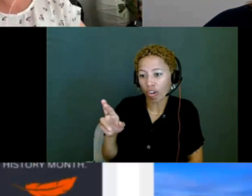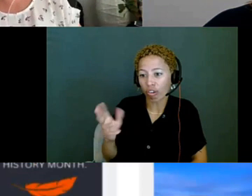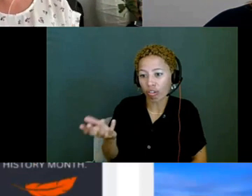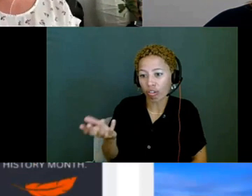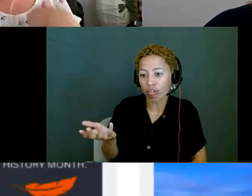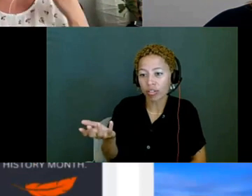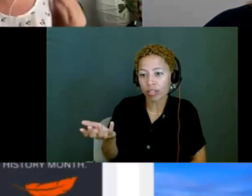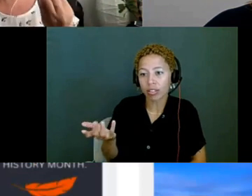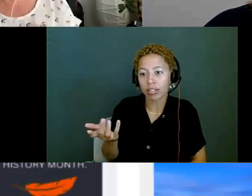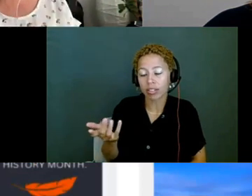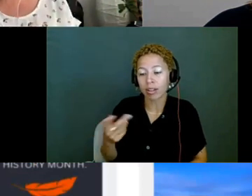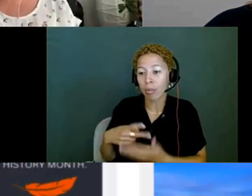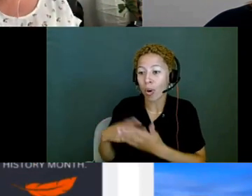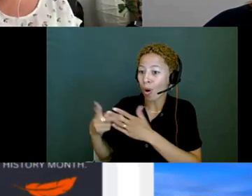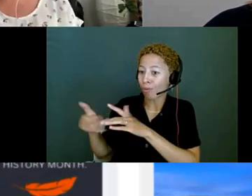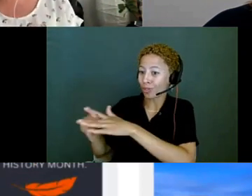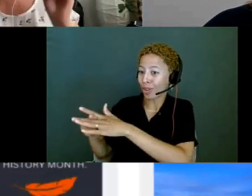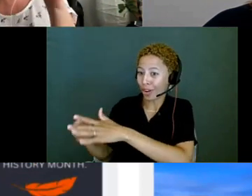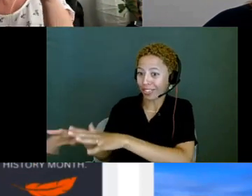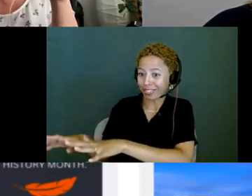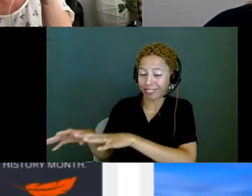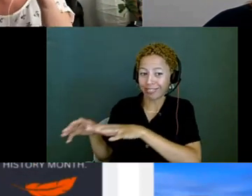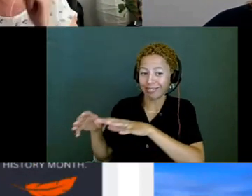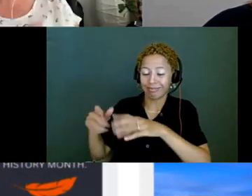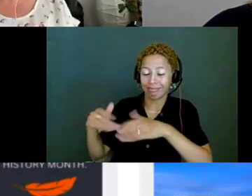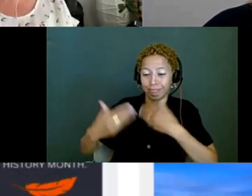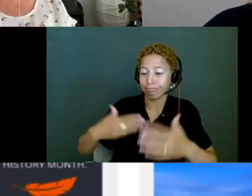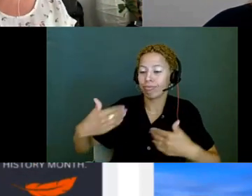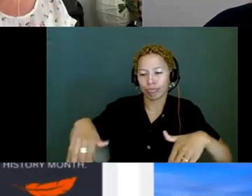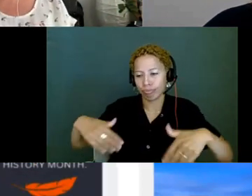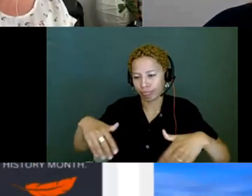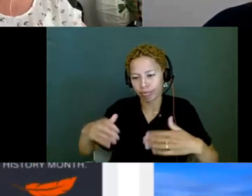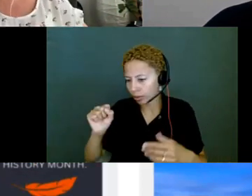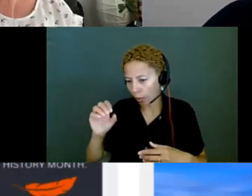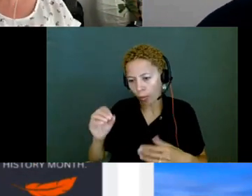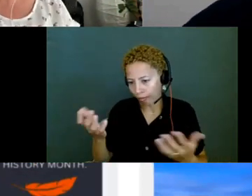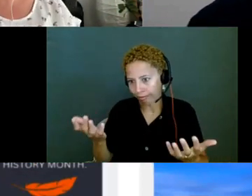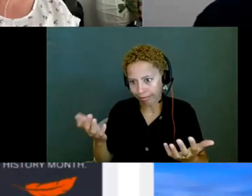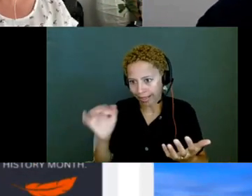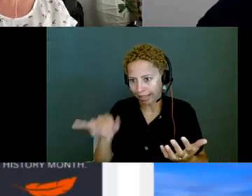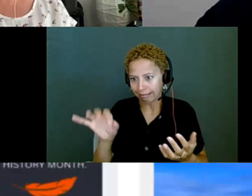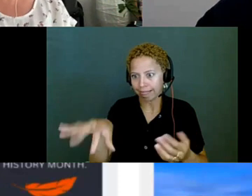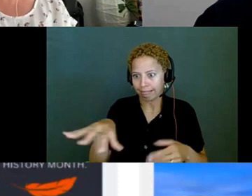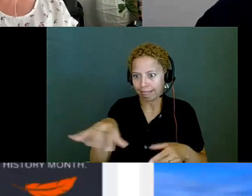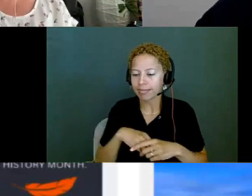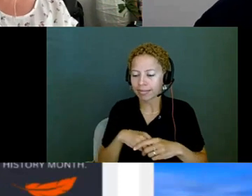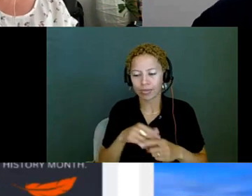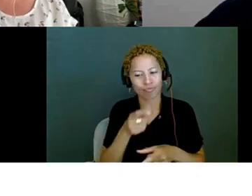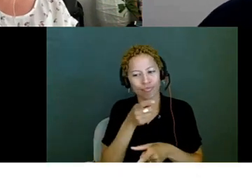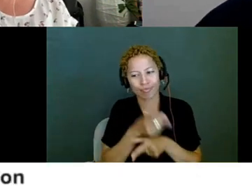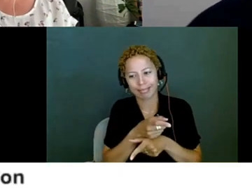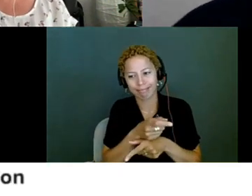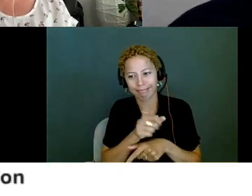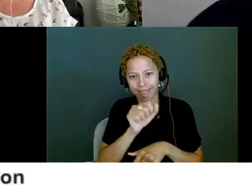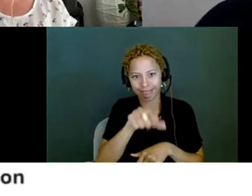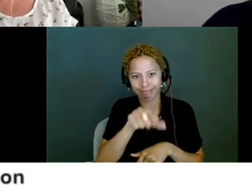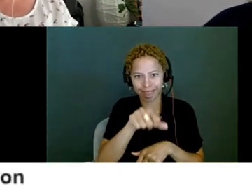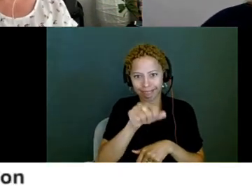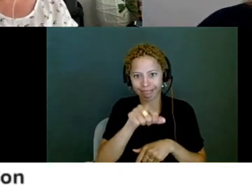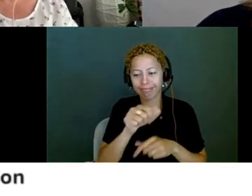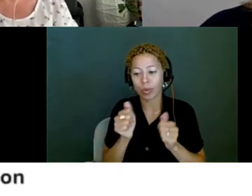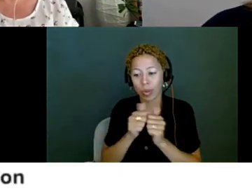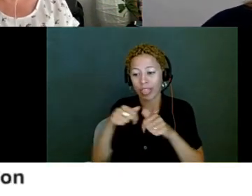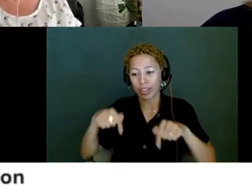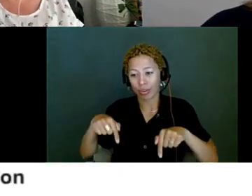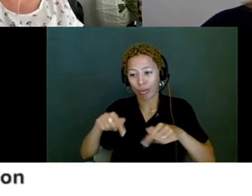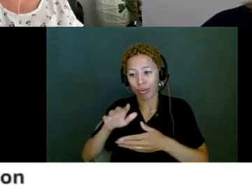and you forget about it before you actually hear back. So Yeah, one that of the is reasons. that is correct. So with the college,